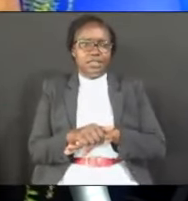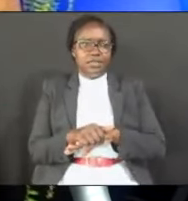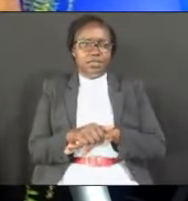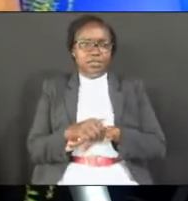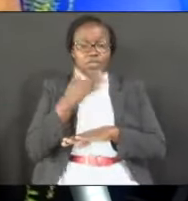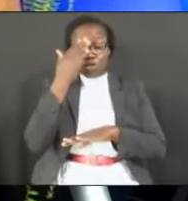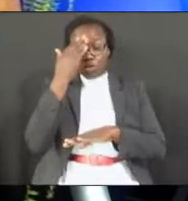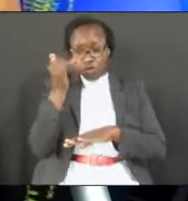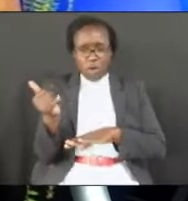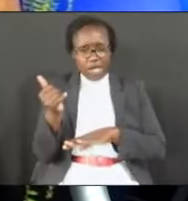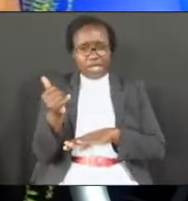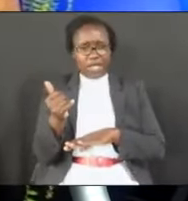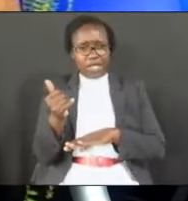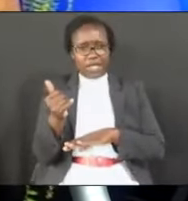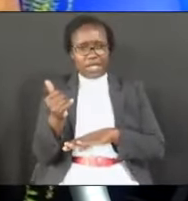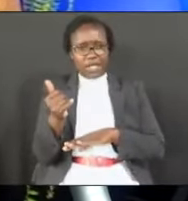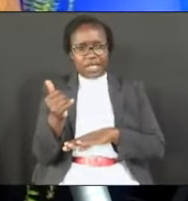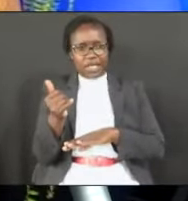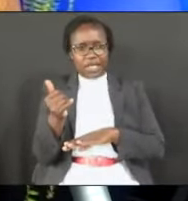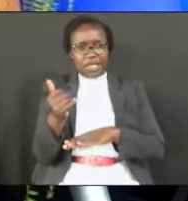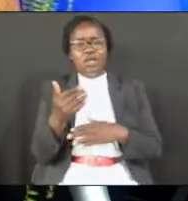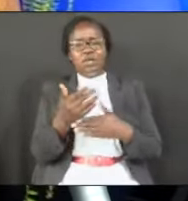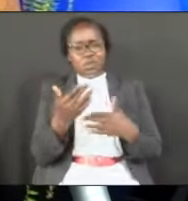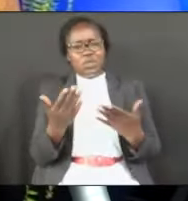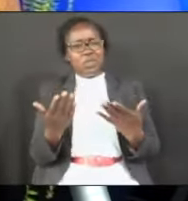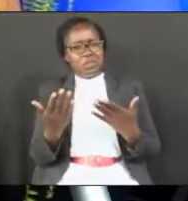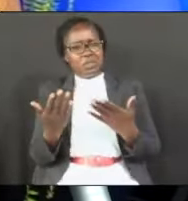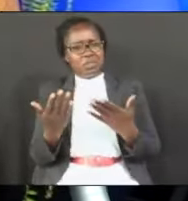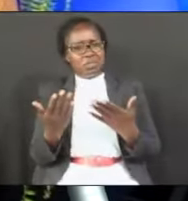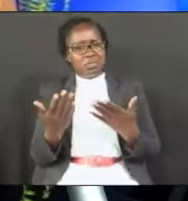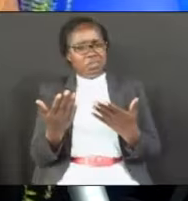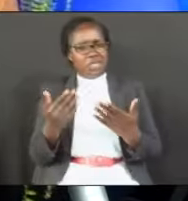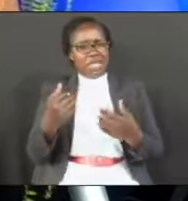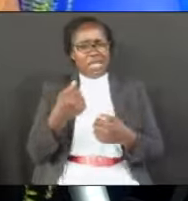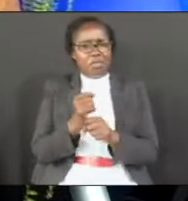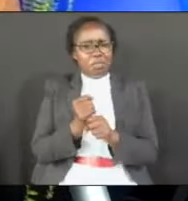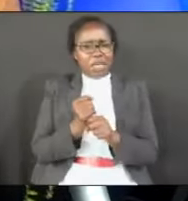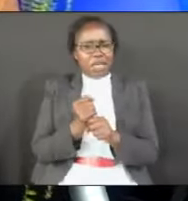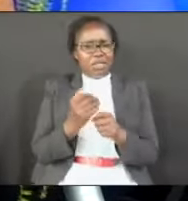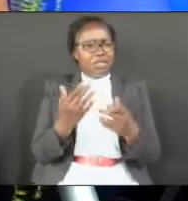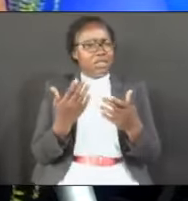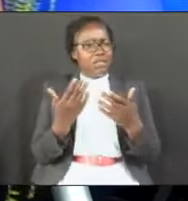Because this is what we identify ourselves with. This is what we are.